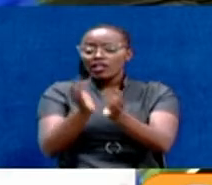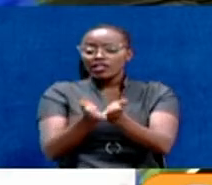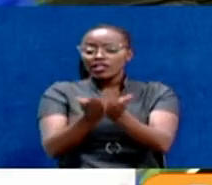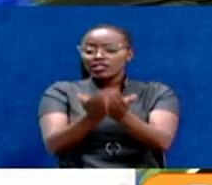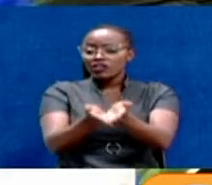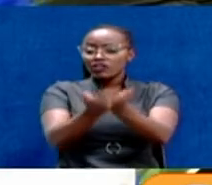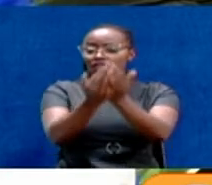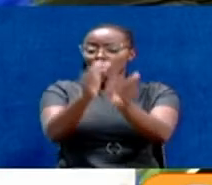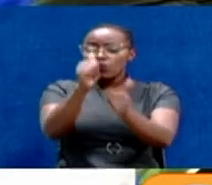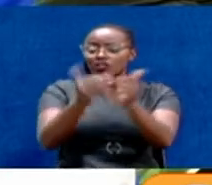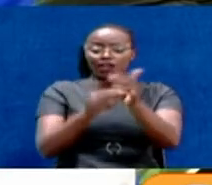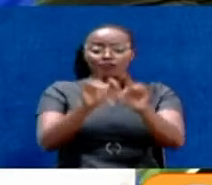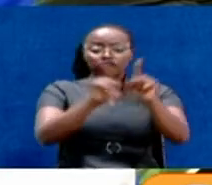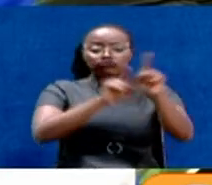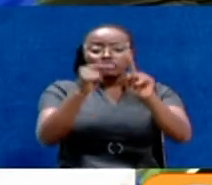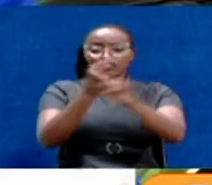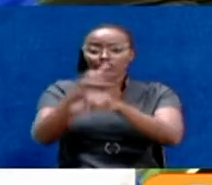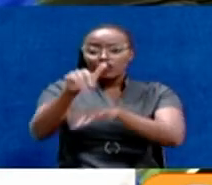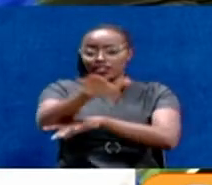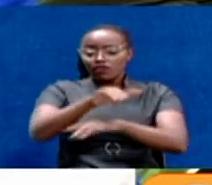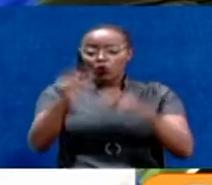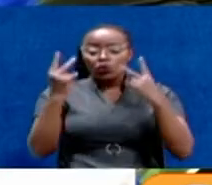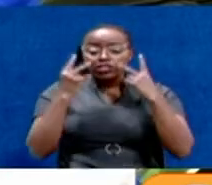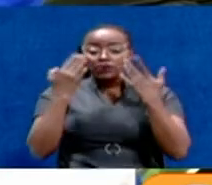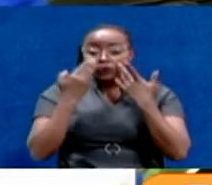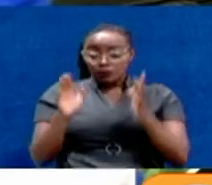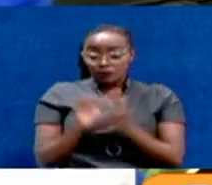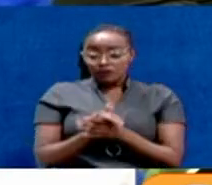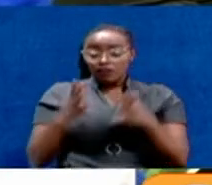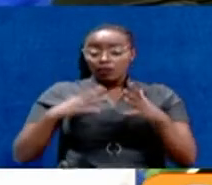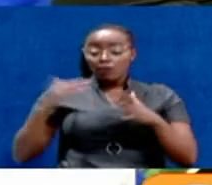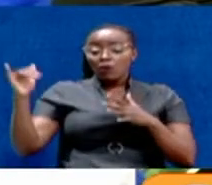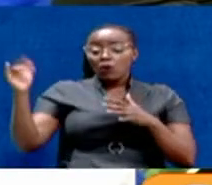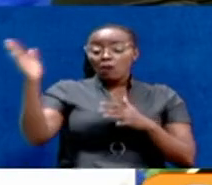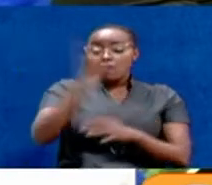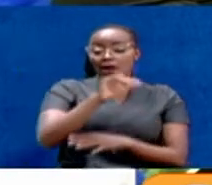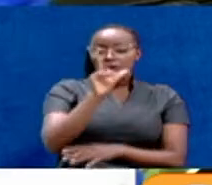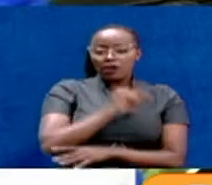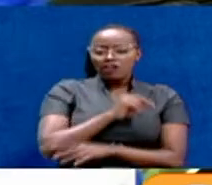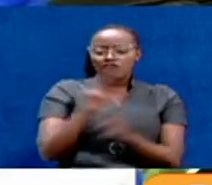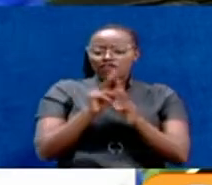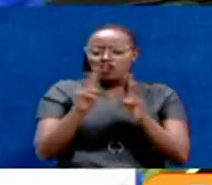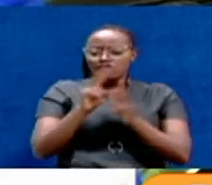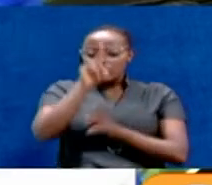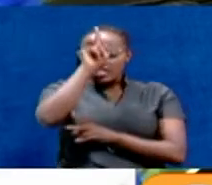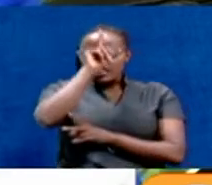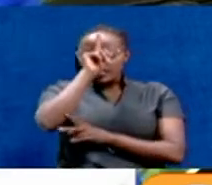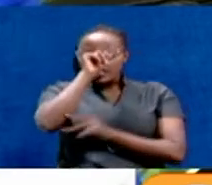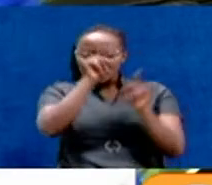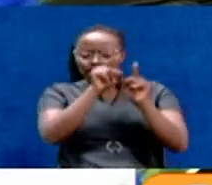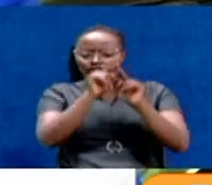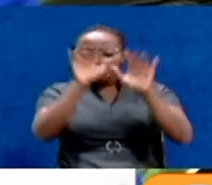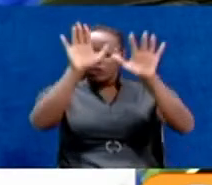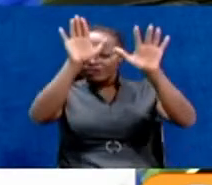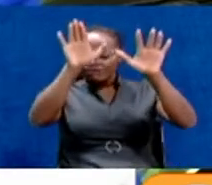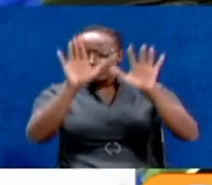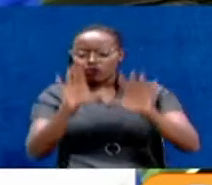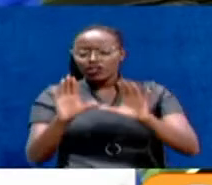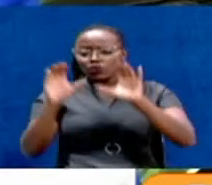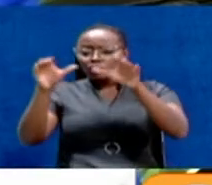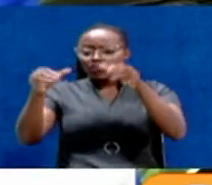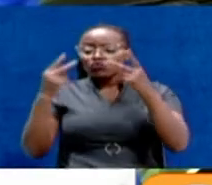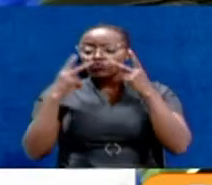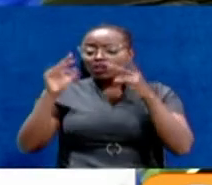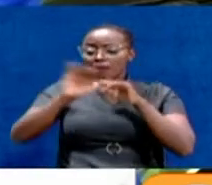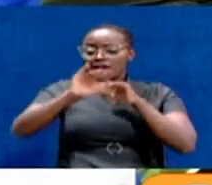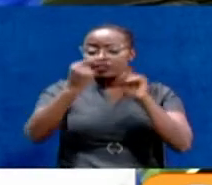are traversing the world. And we've seen that for those who have come back, they've become very, very critical in the communities. You've seen them back